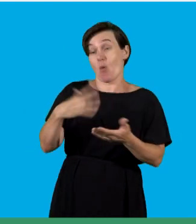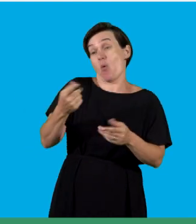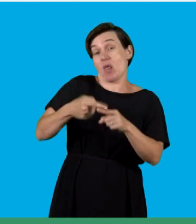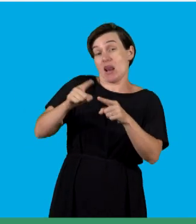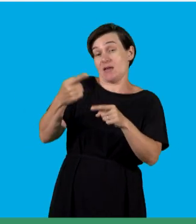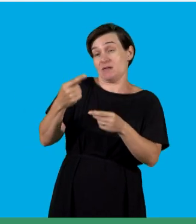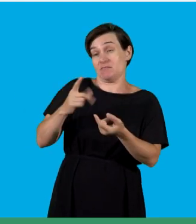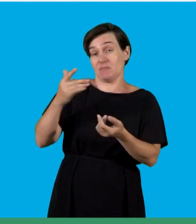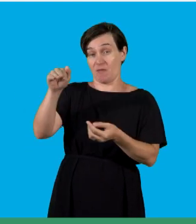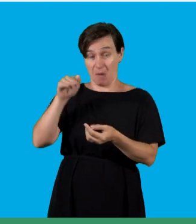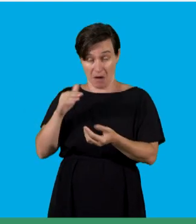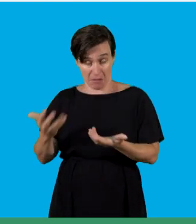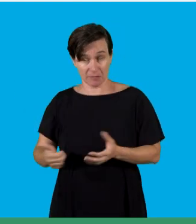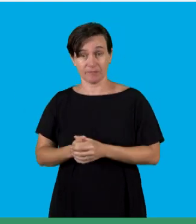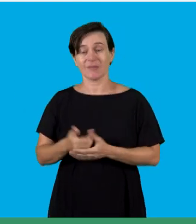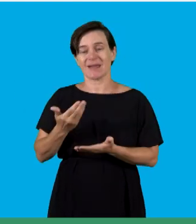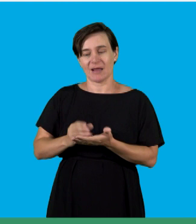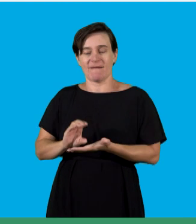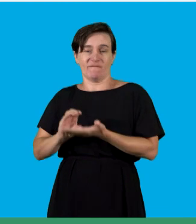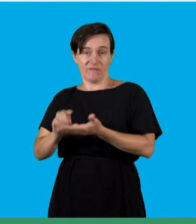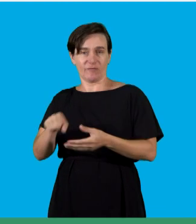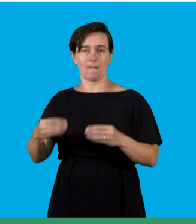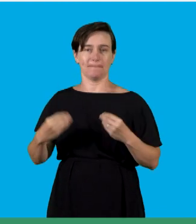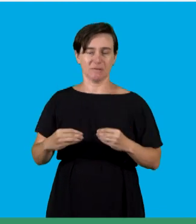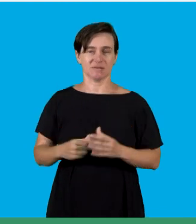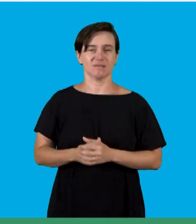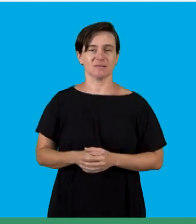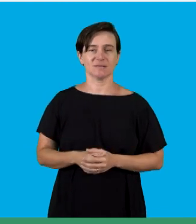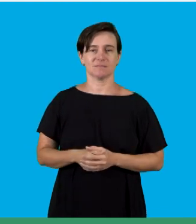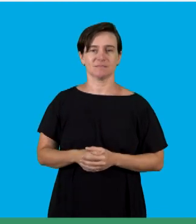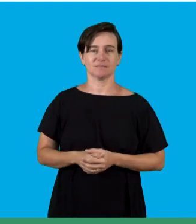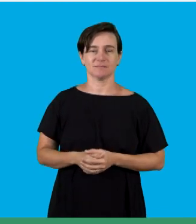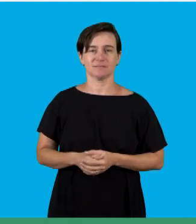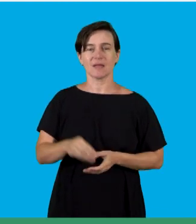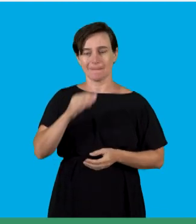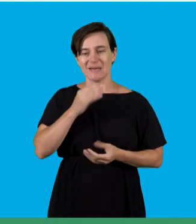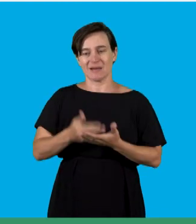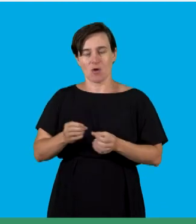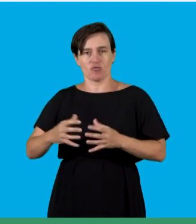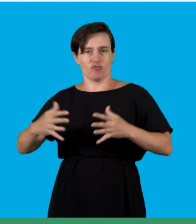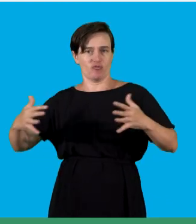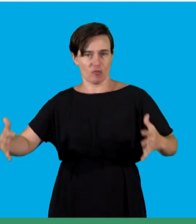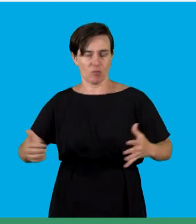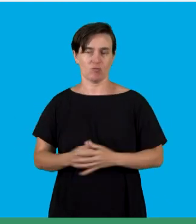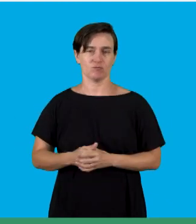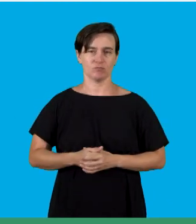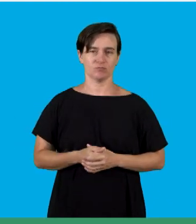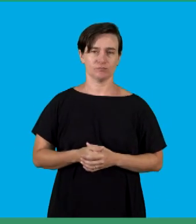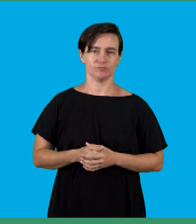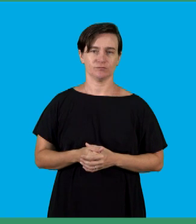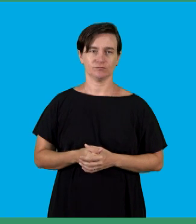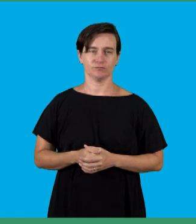borrowed from financial institutions. So with that being done, the partnership can be able to do what? To expand.